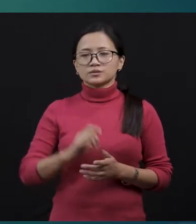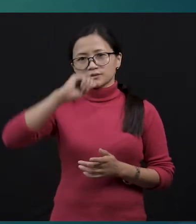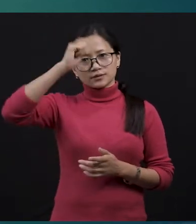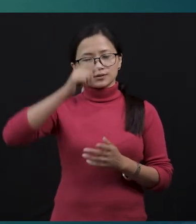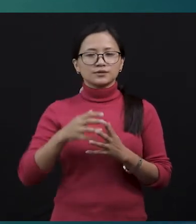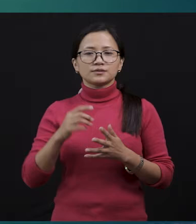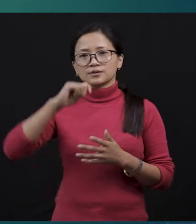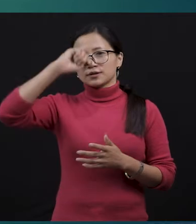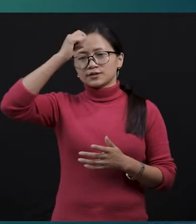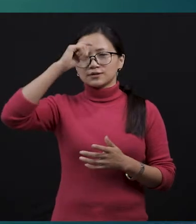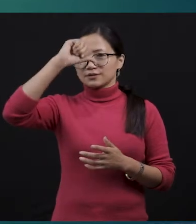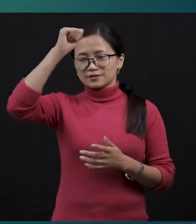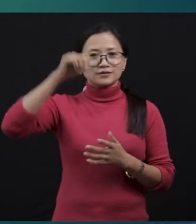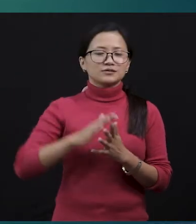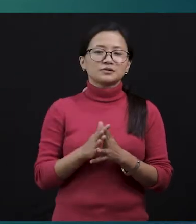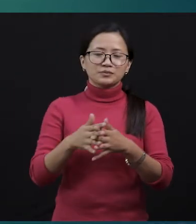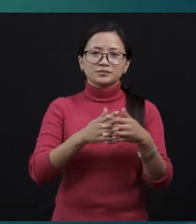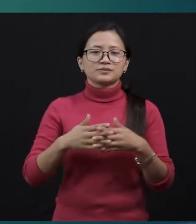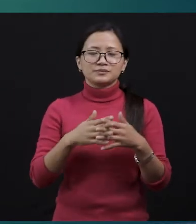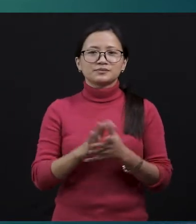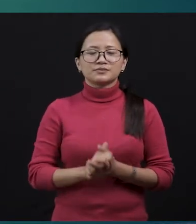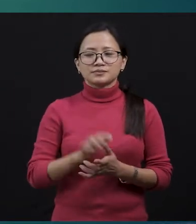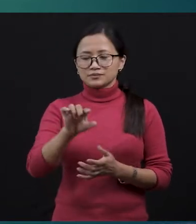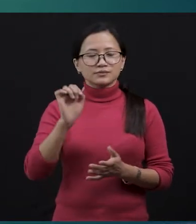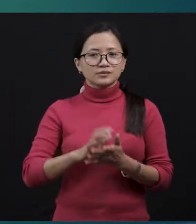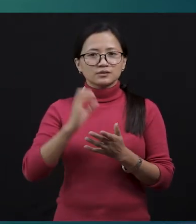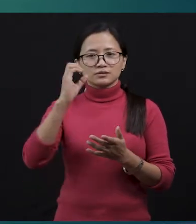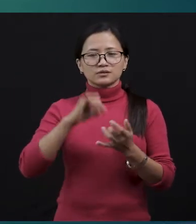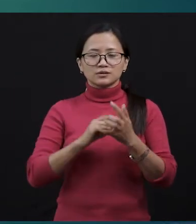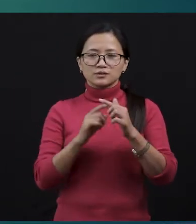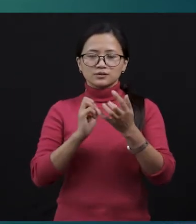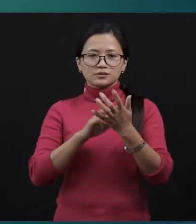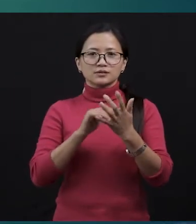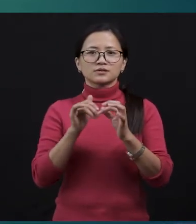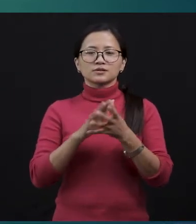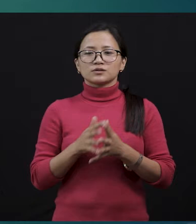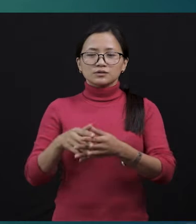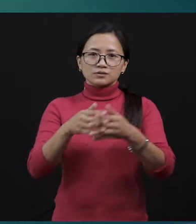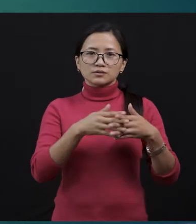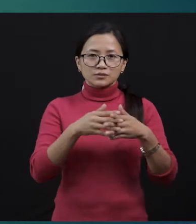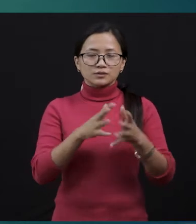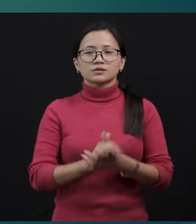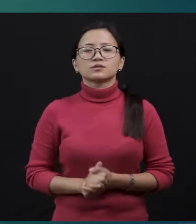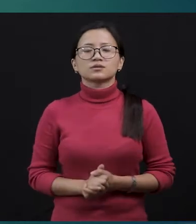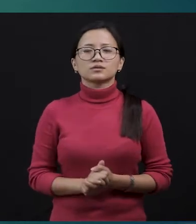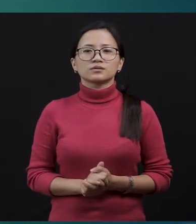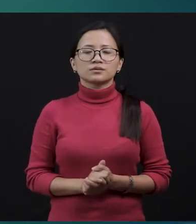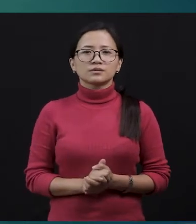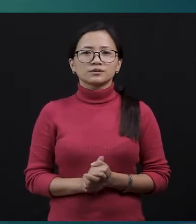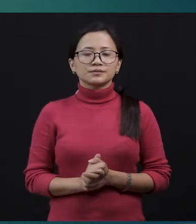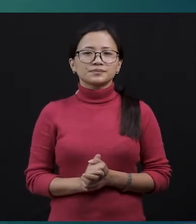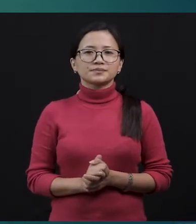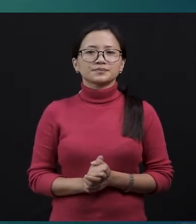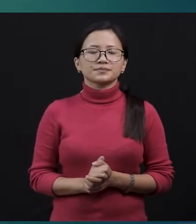means born in India and later she took the citizenship of America. So that is why we call it